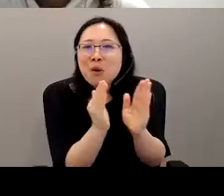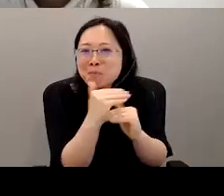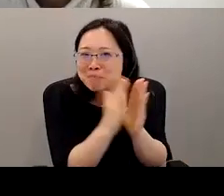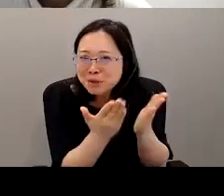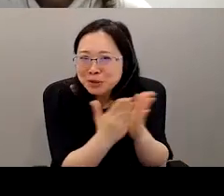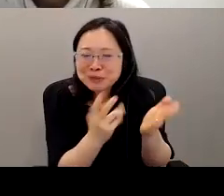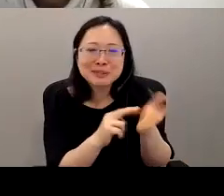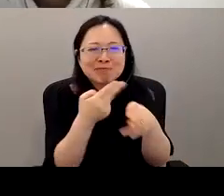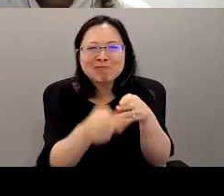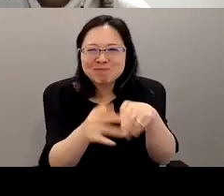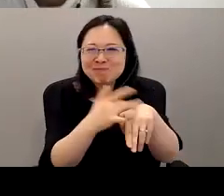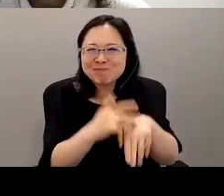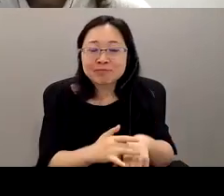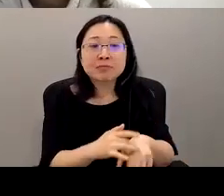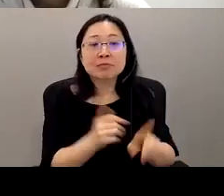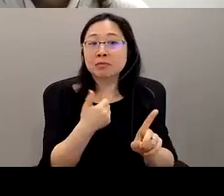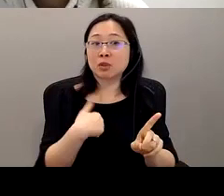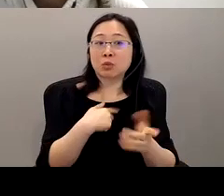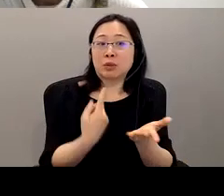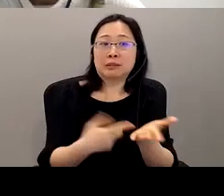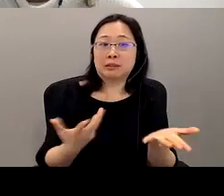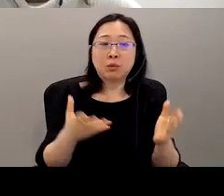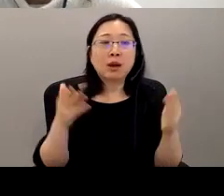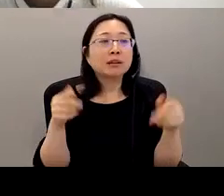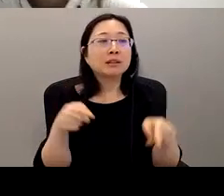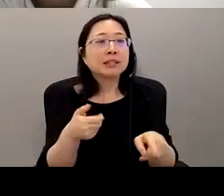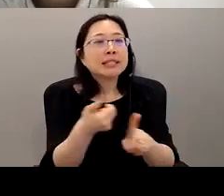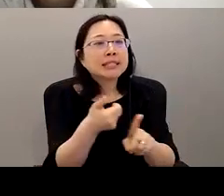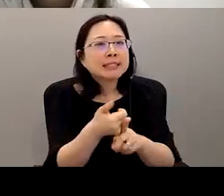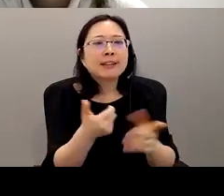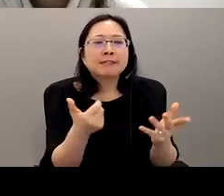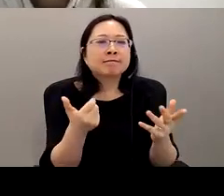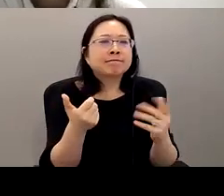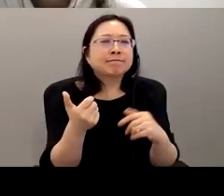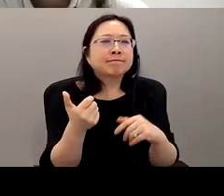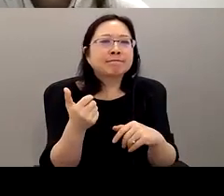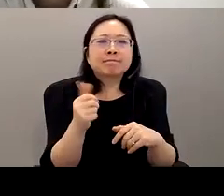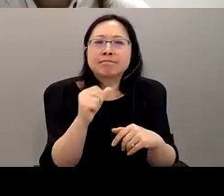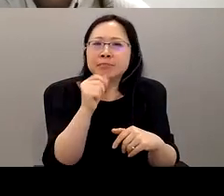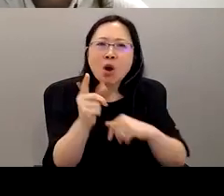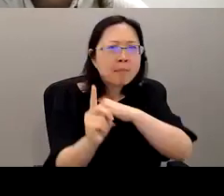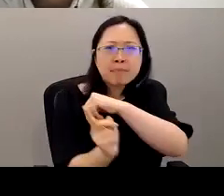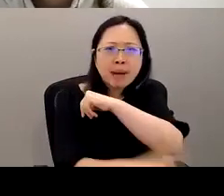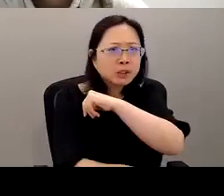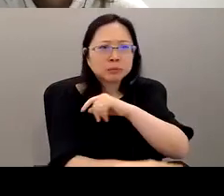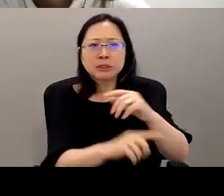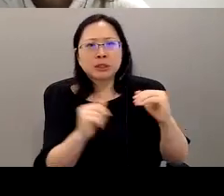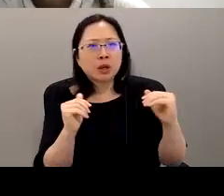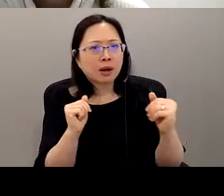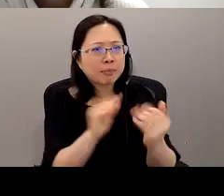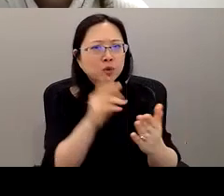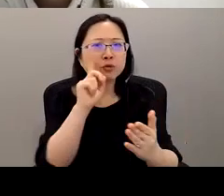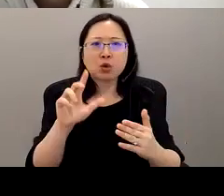We talk about it as a non-adversarial, non-retributive or non-punishment approach to justice